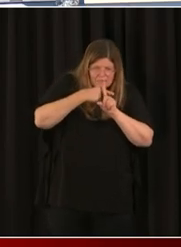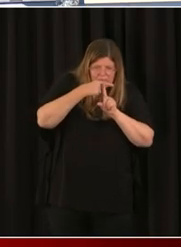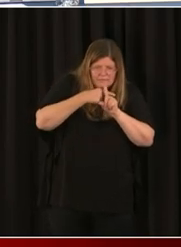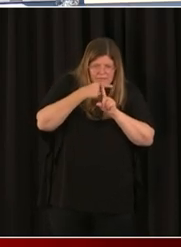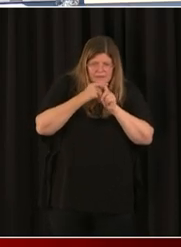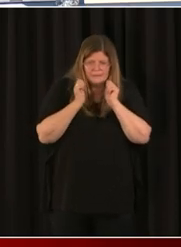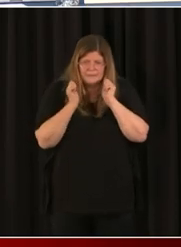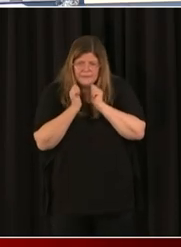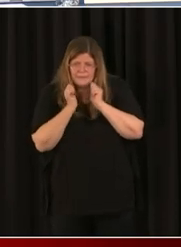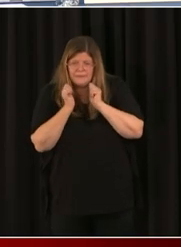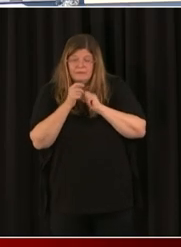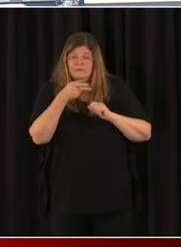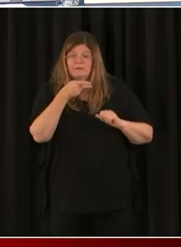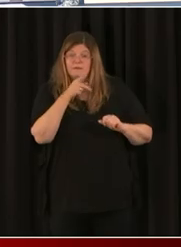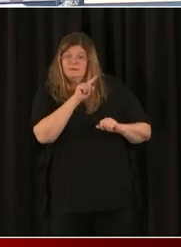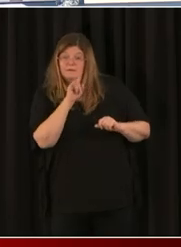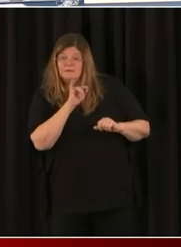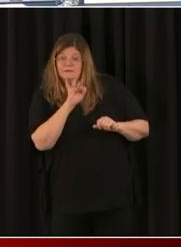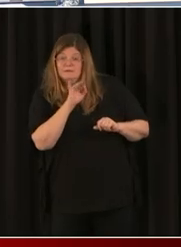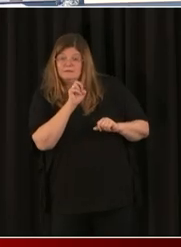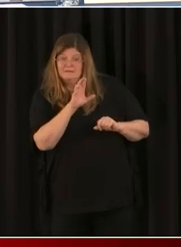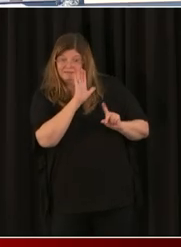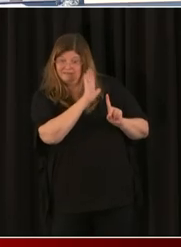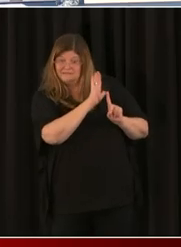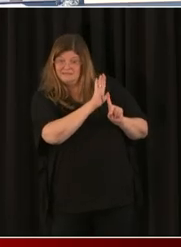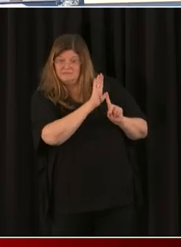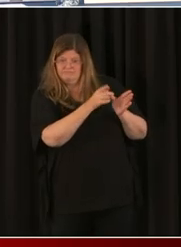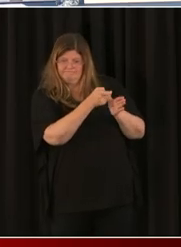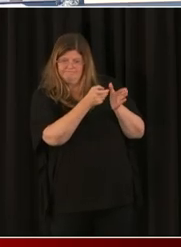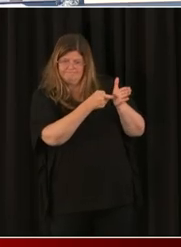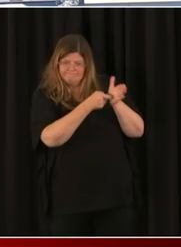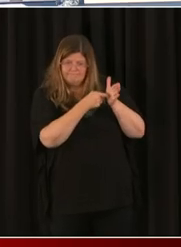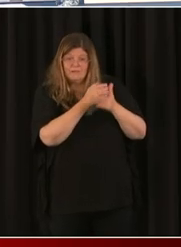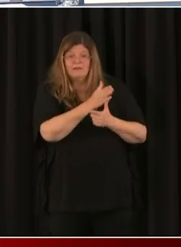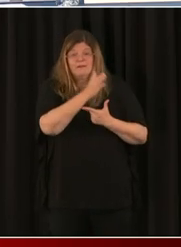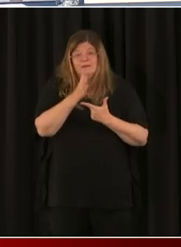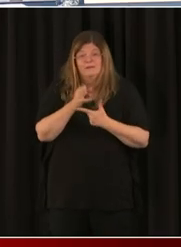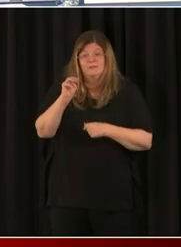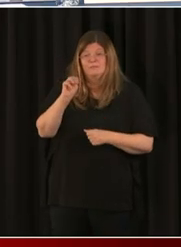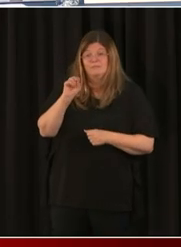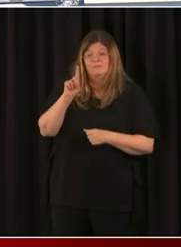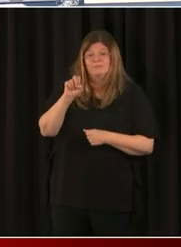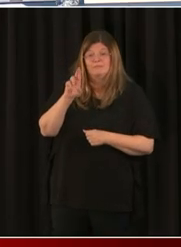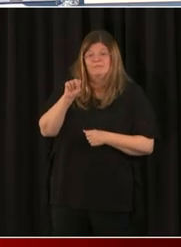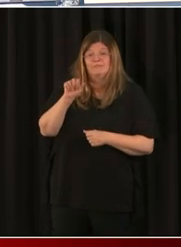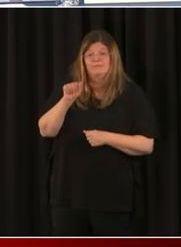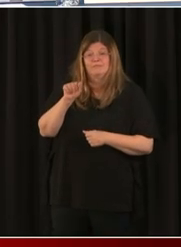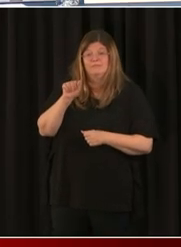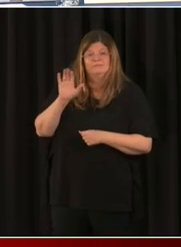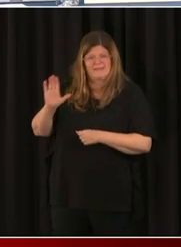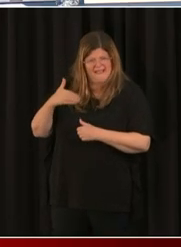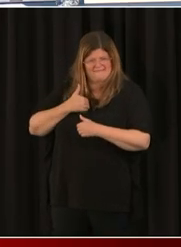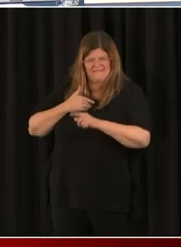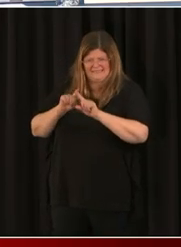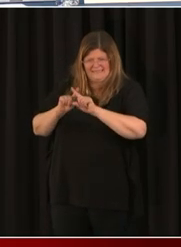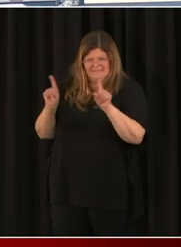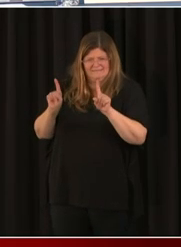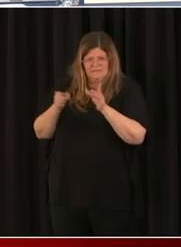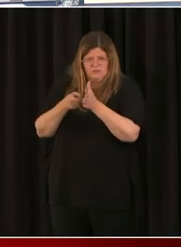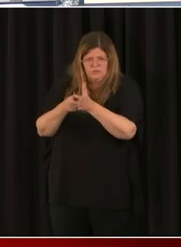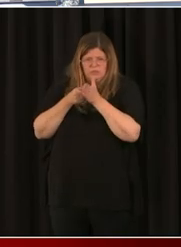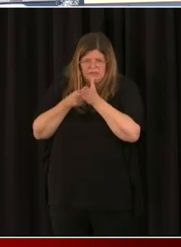has one set of storage and handling requirements, and the Moderna vaccine has another. So you have a certain number of days that